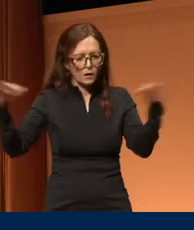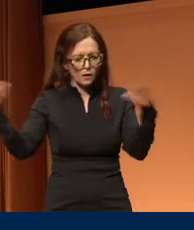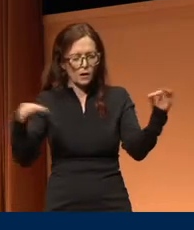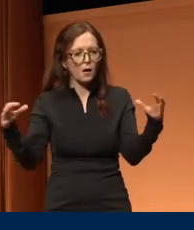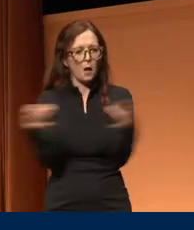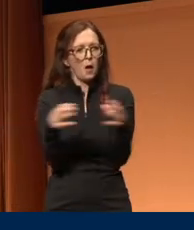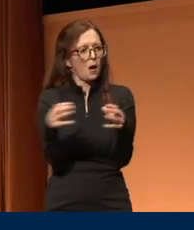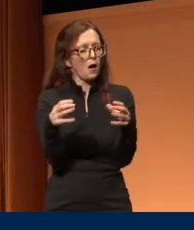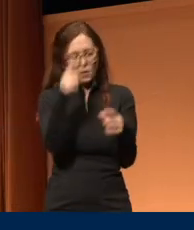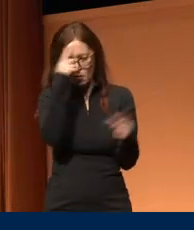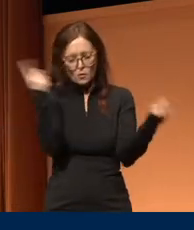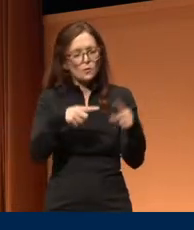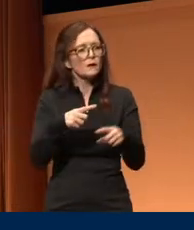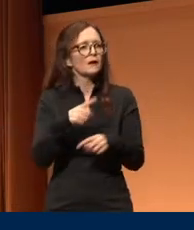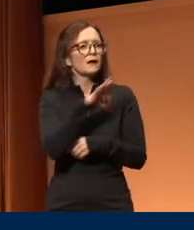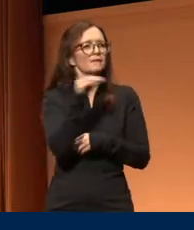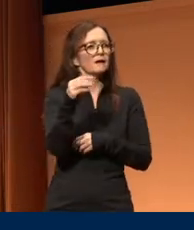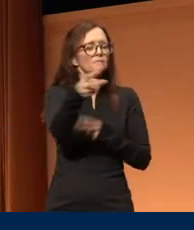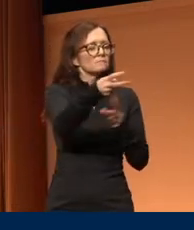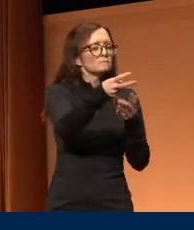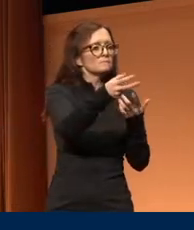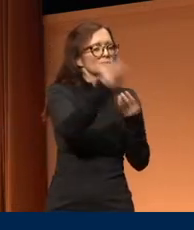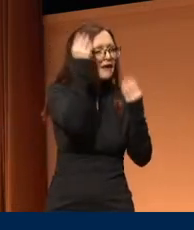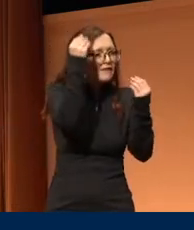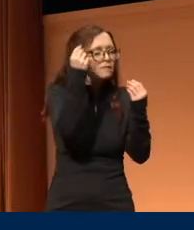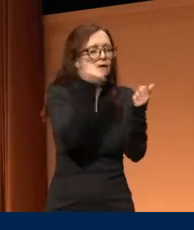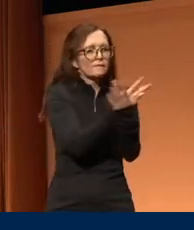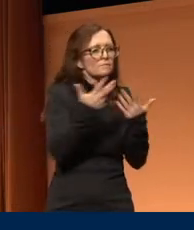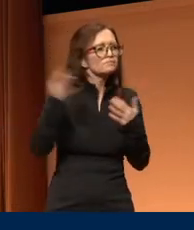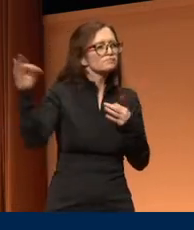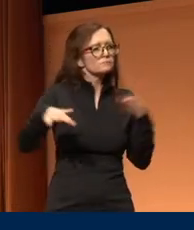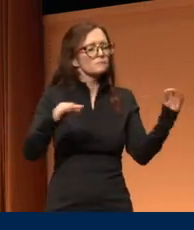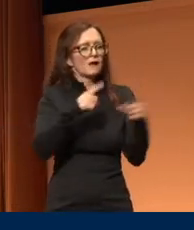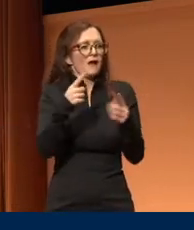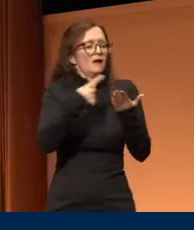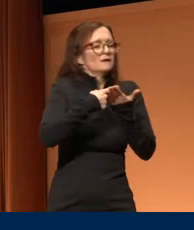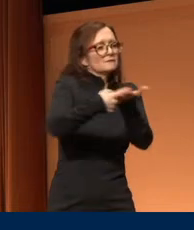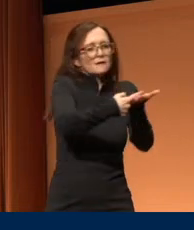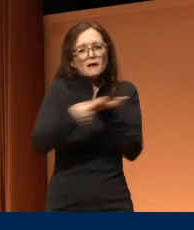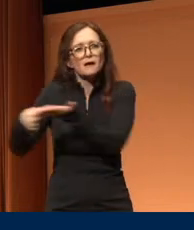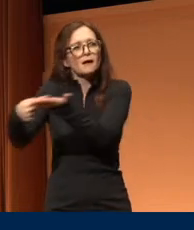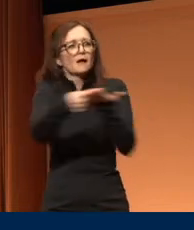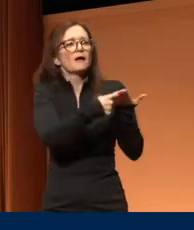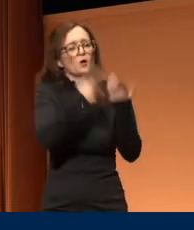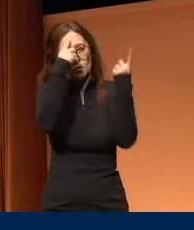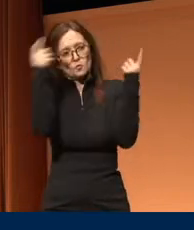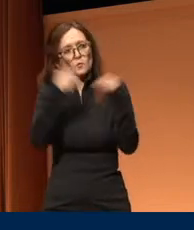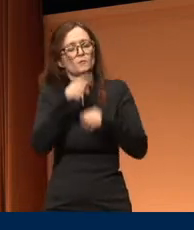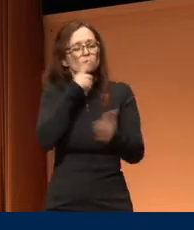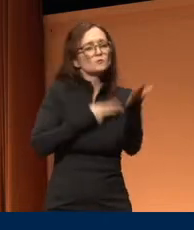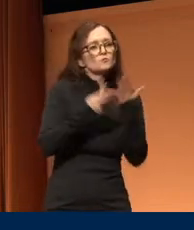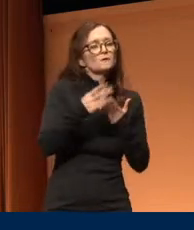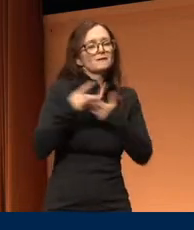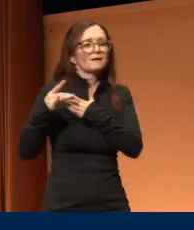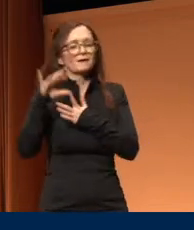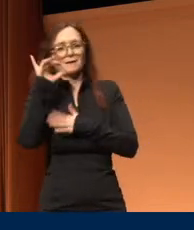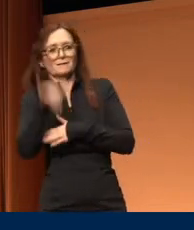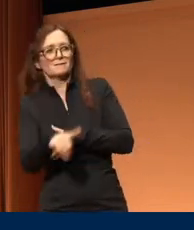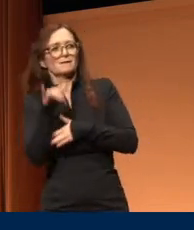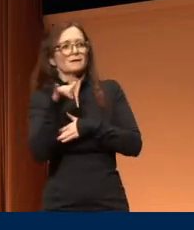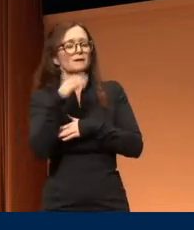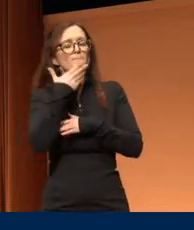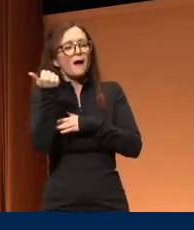as much as it tracks it through information aggregation. Deliberation is conducive to truth when guided by the forceless force of the